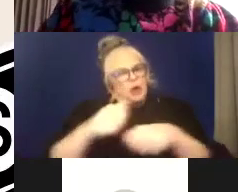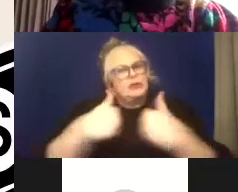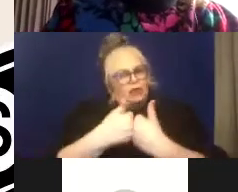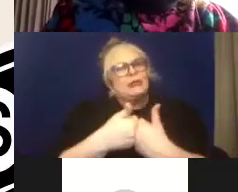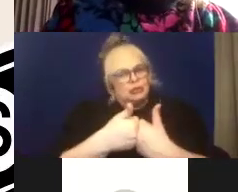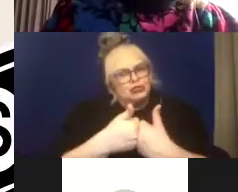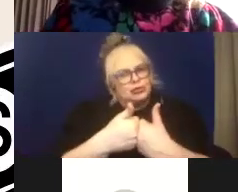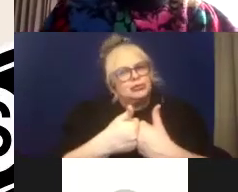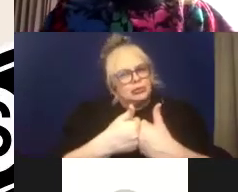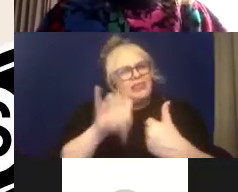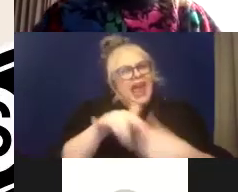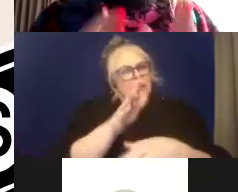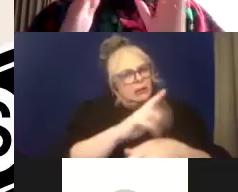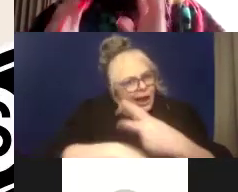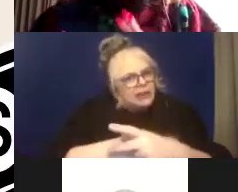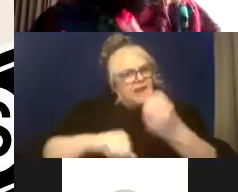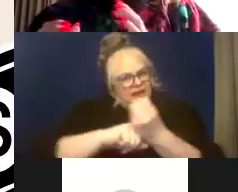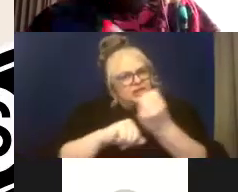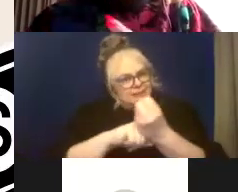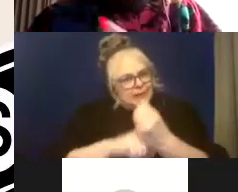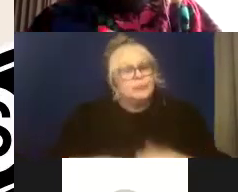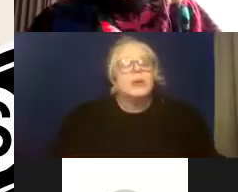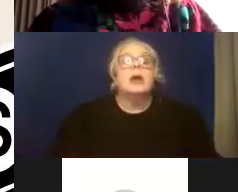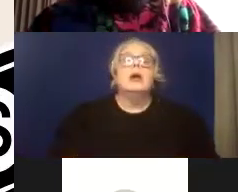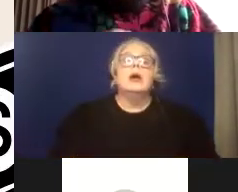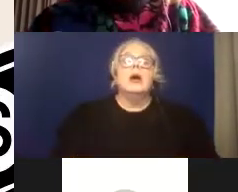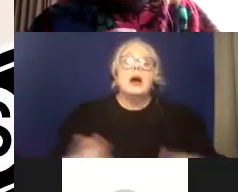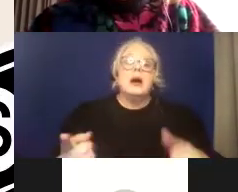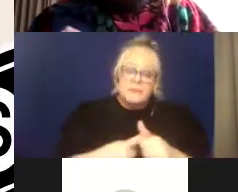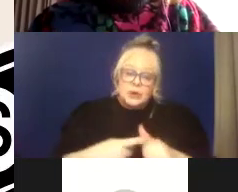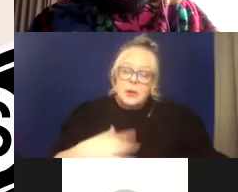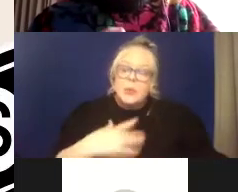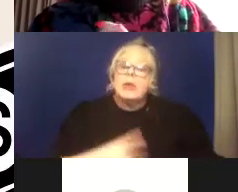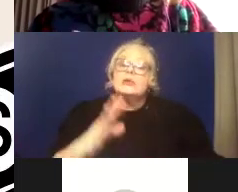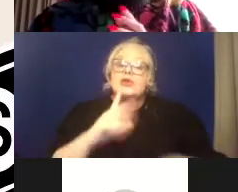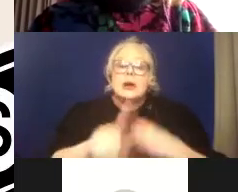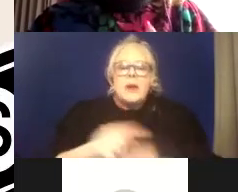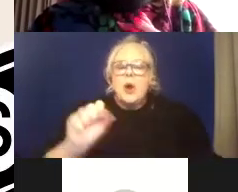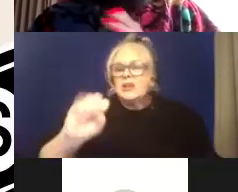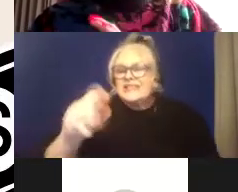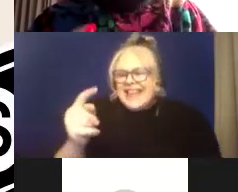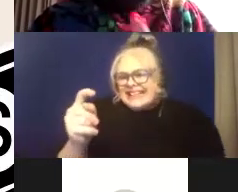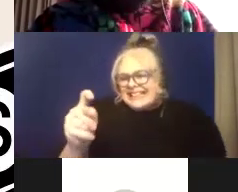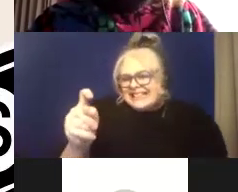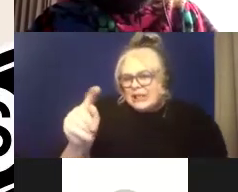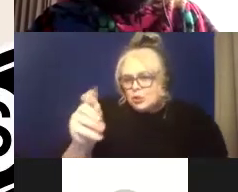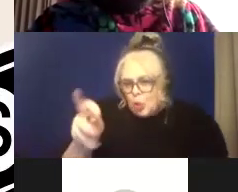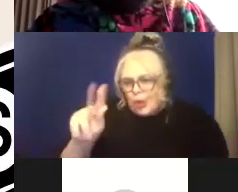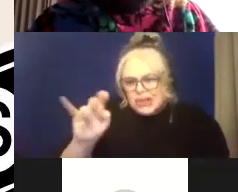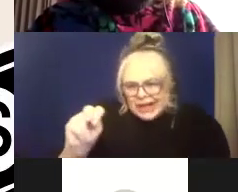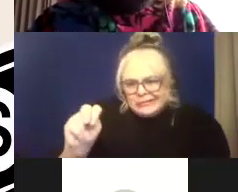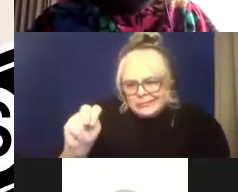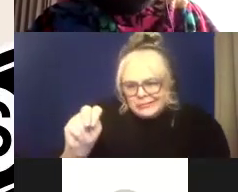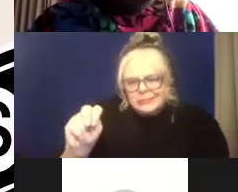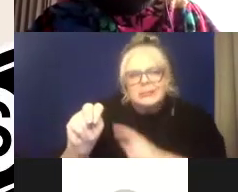So I want to start off talking about the extortion piece of sextortion primarily, or anything related to image-based